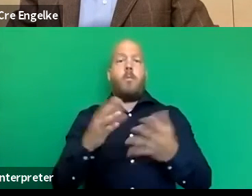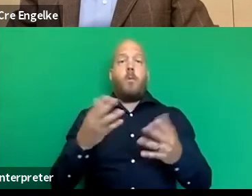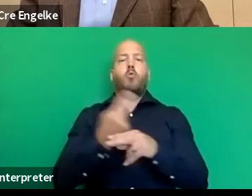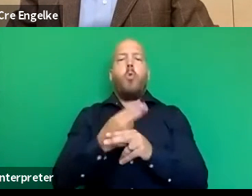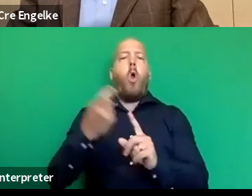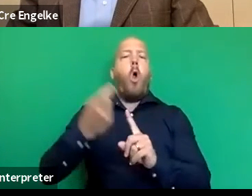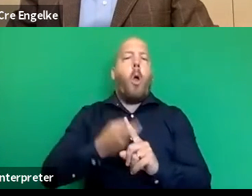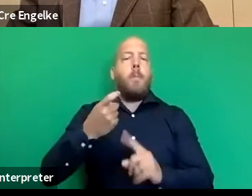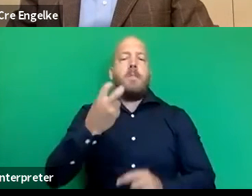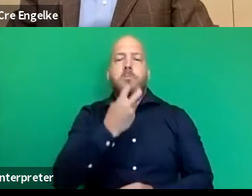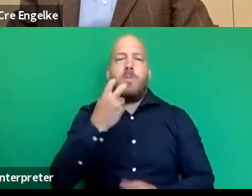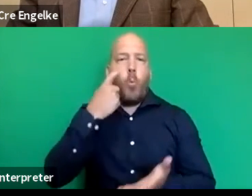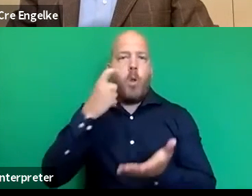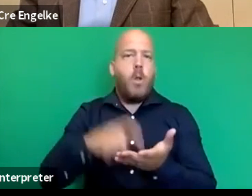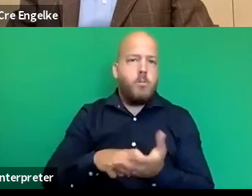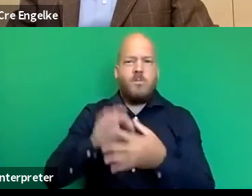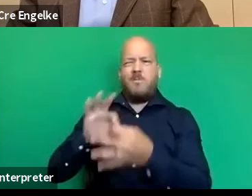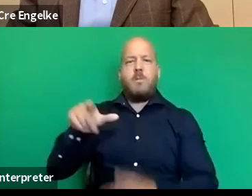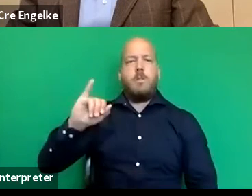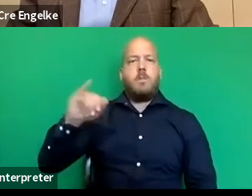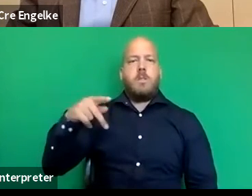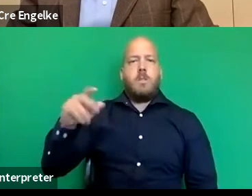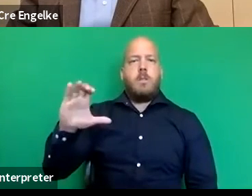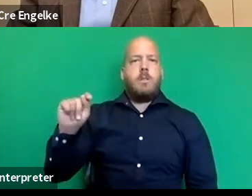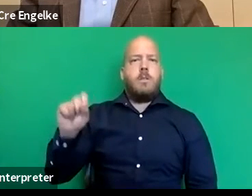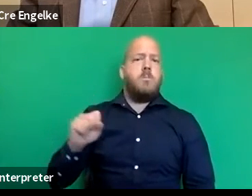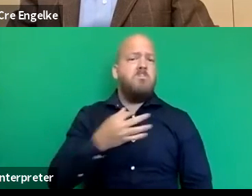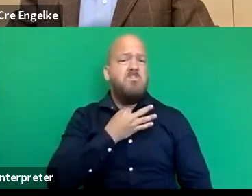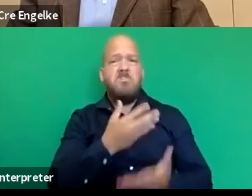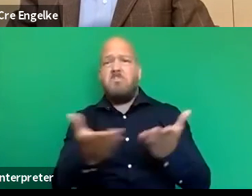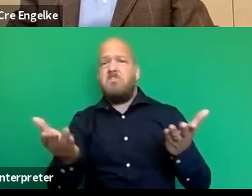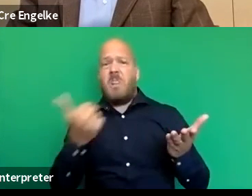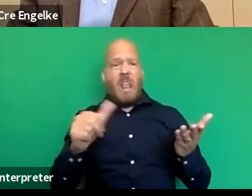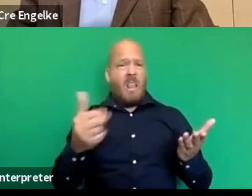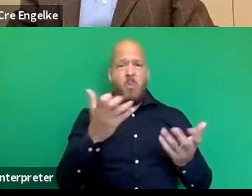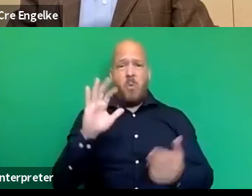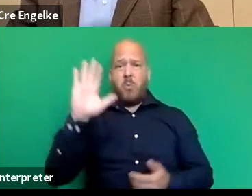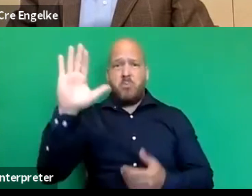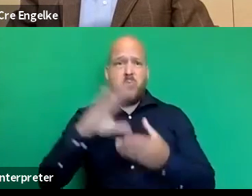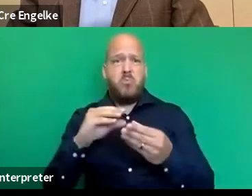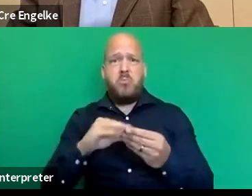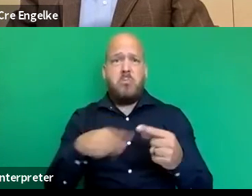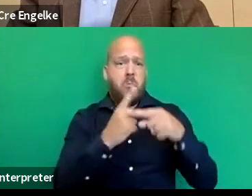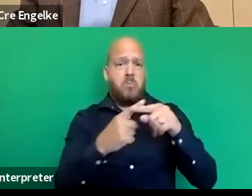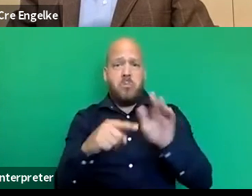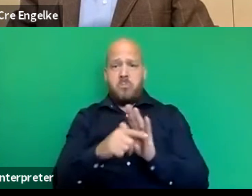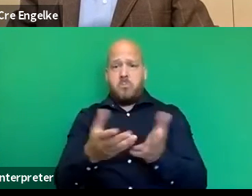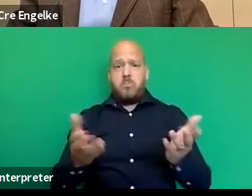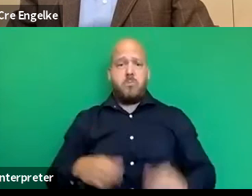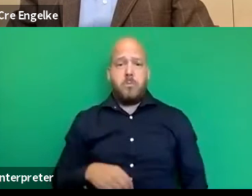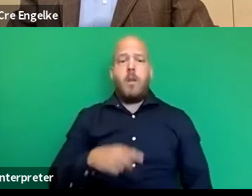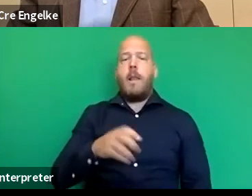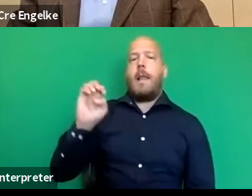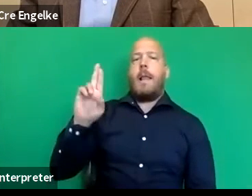So I would say everyone, let's turn it over to Erik. Erik, can you elaborate on that? Sure, thanks,